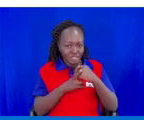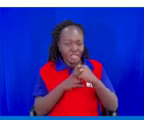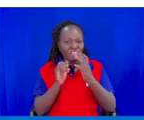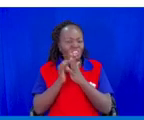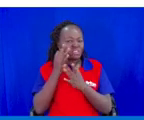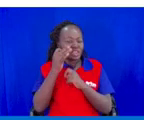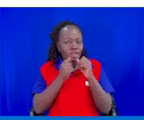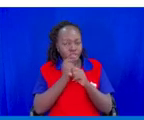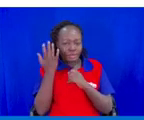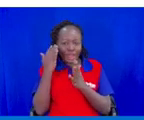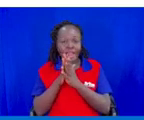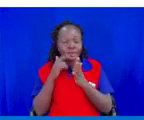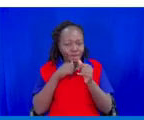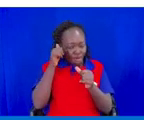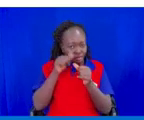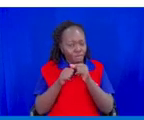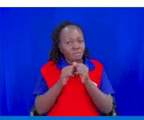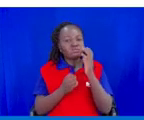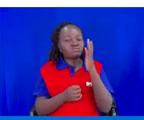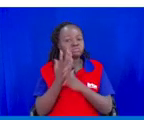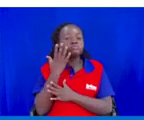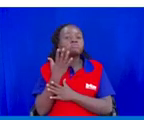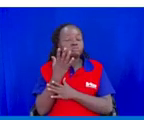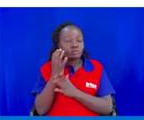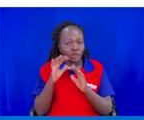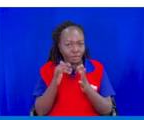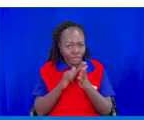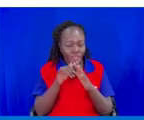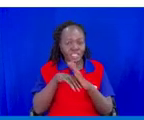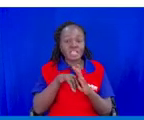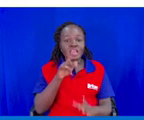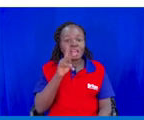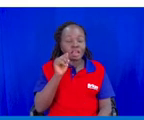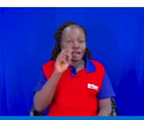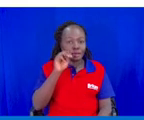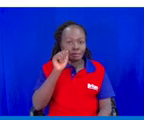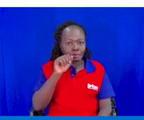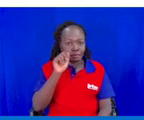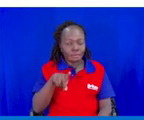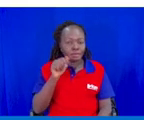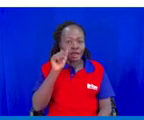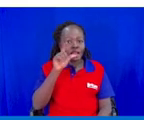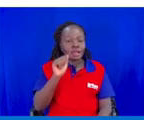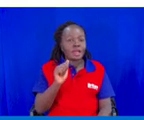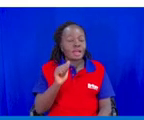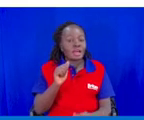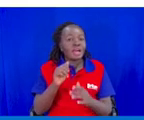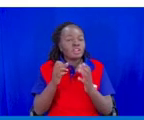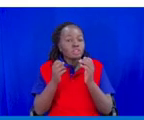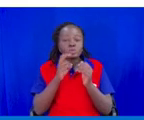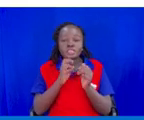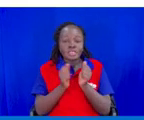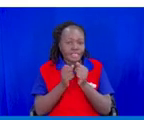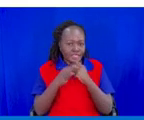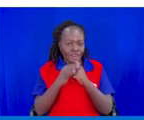I do remember the launch of that company as clear as day in Kampala. In 2018, we for the first time in this